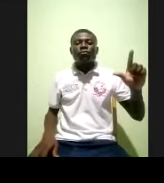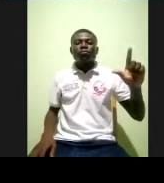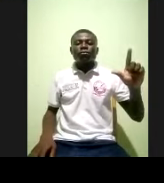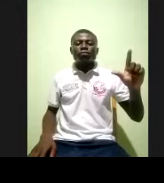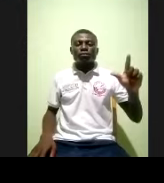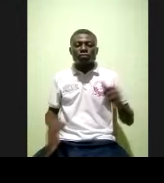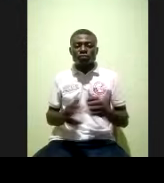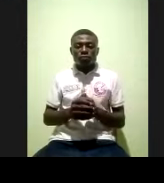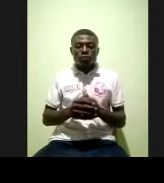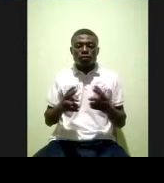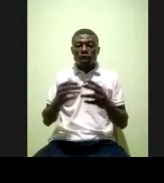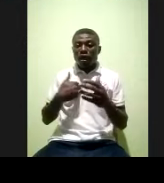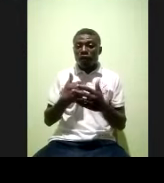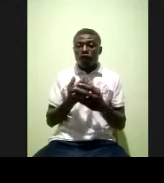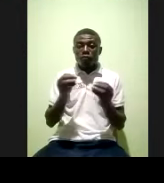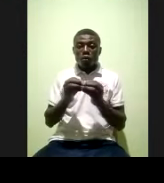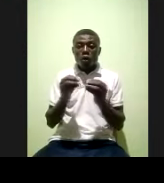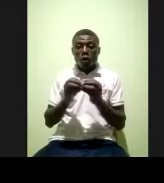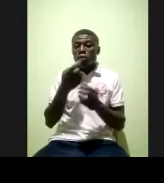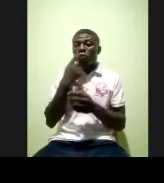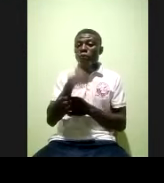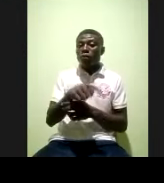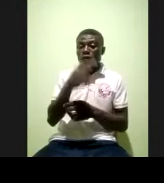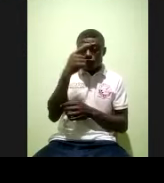Remembering lots of instructions can be especially hard.